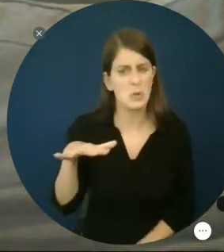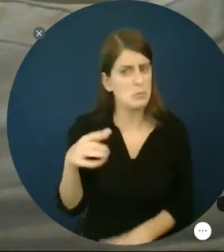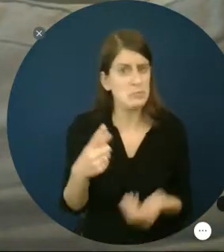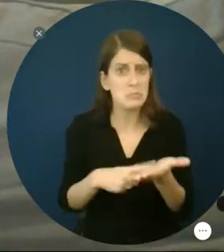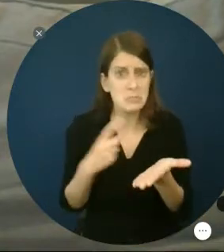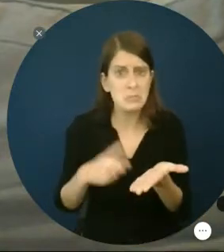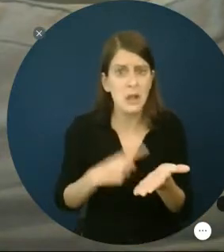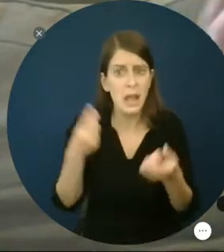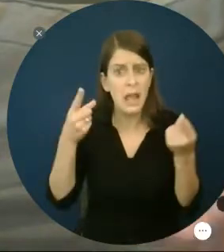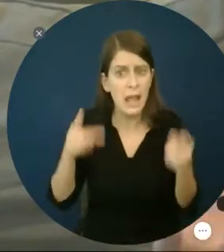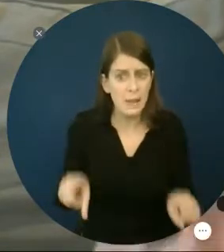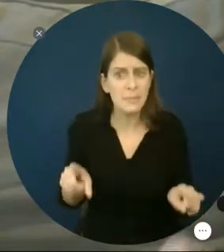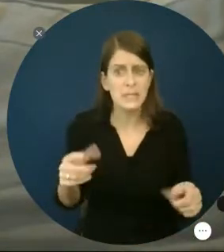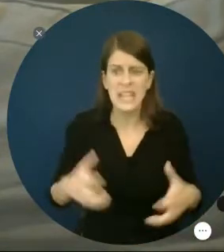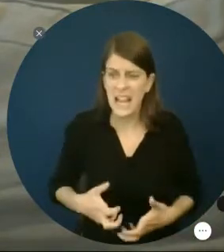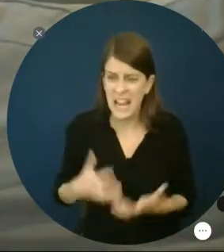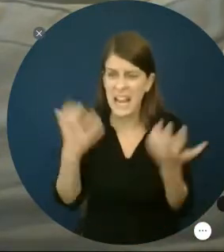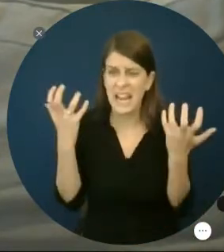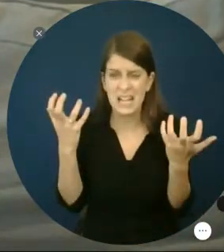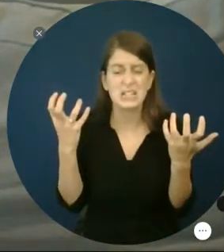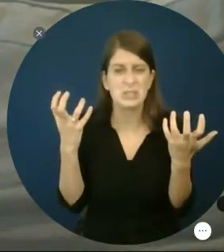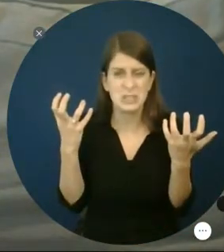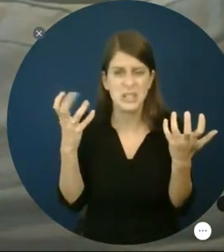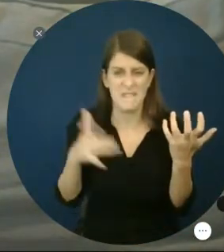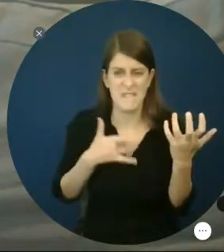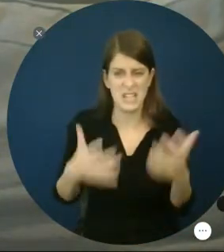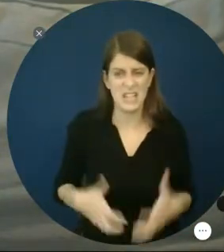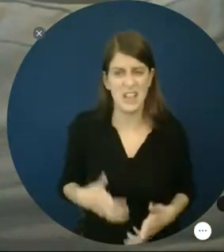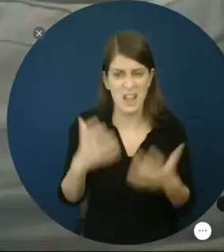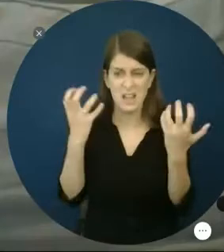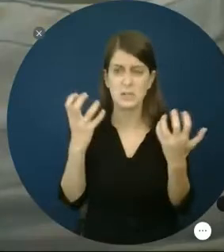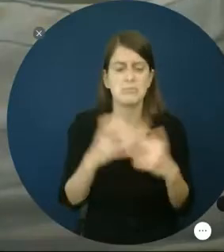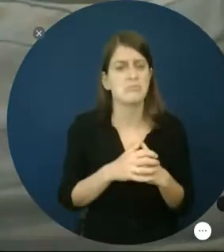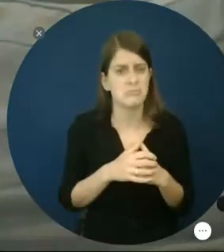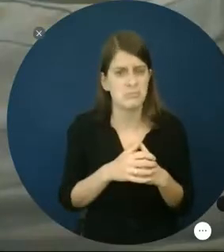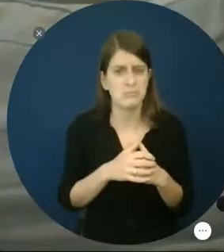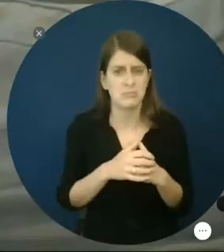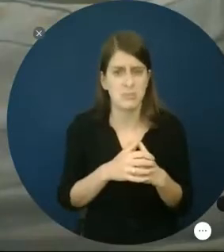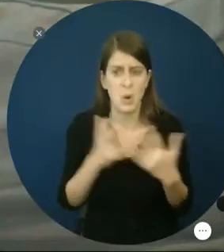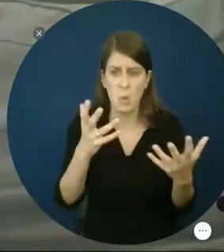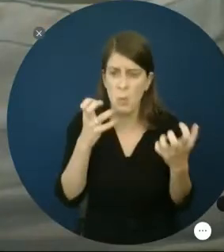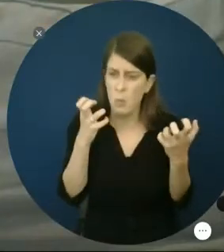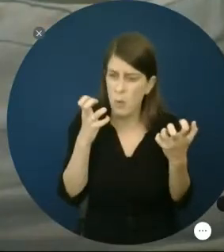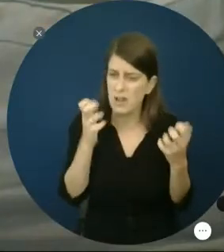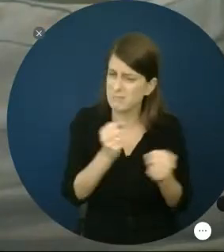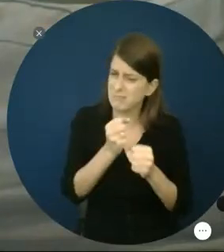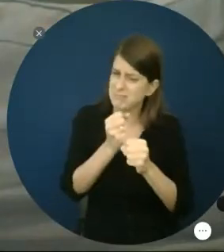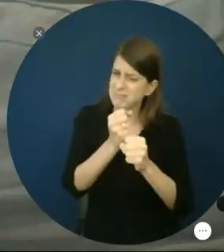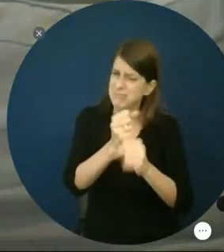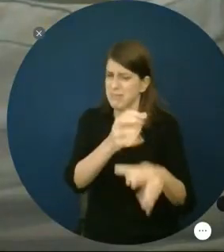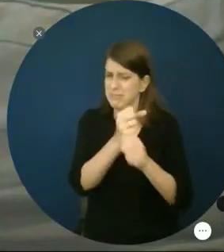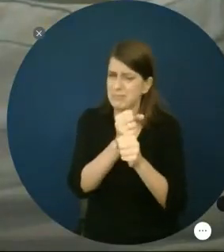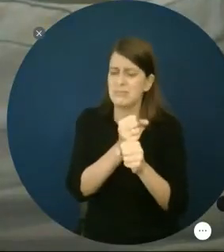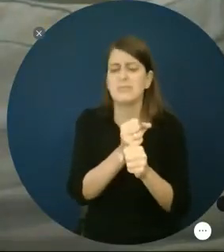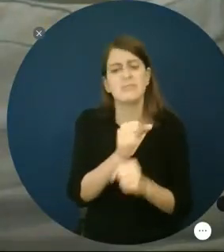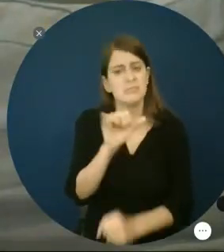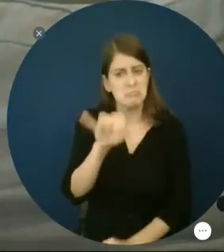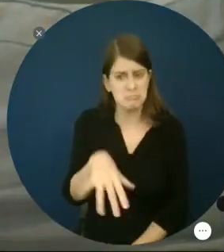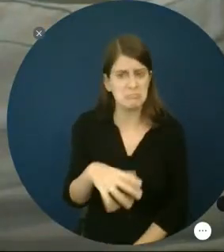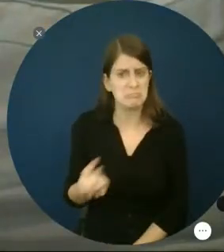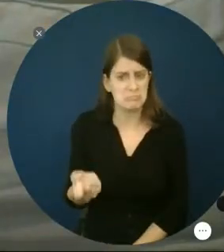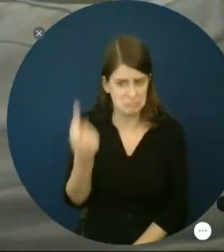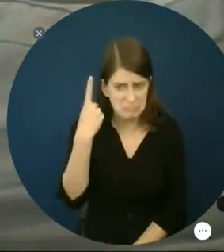times in which getting angry, feeling that anger in your body where you just want to explode,